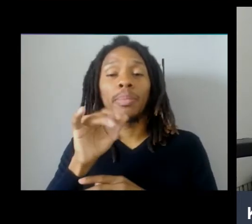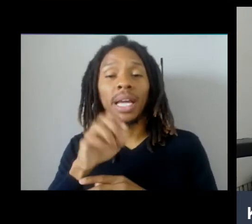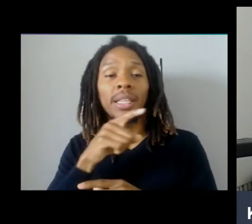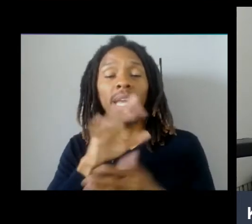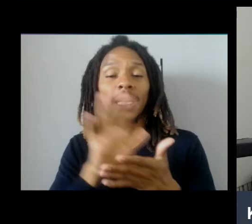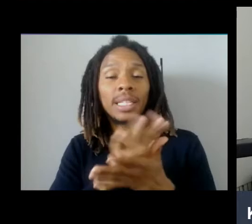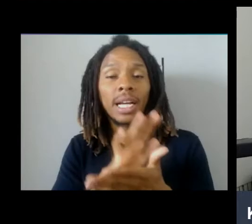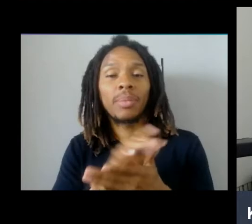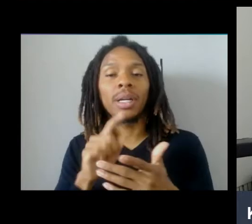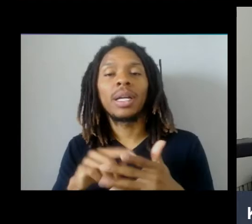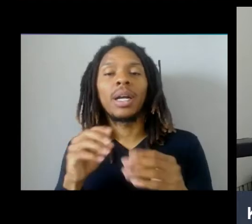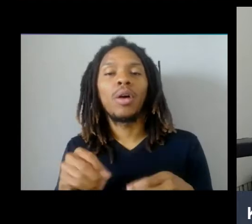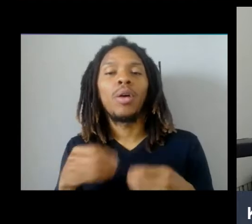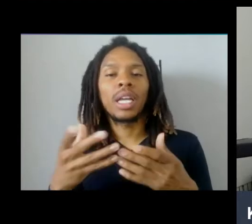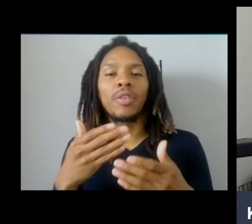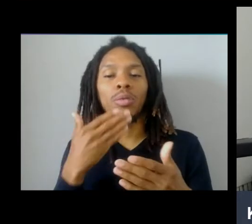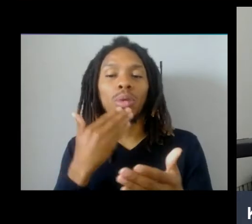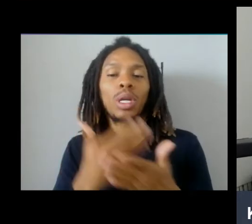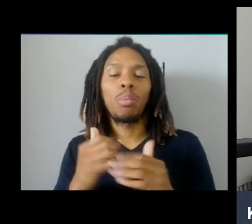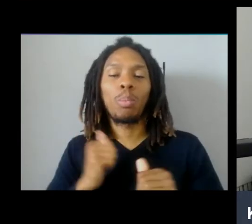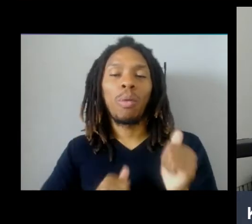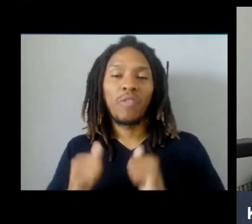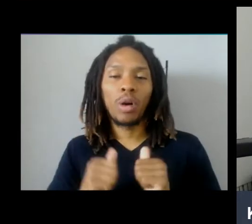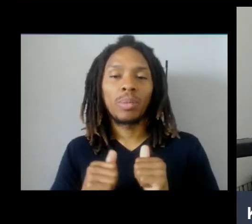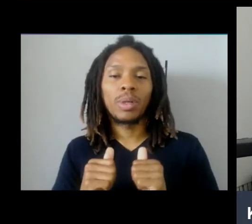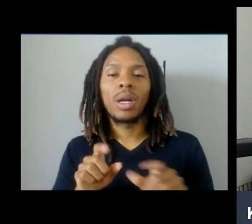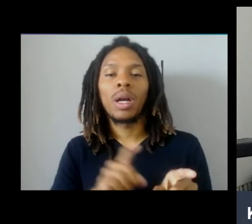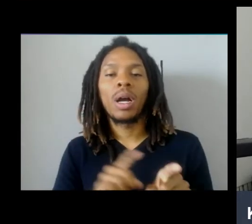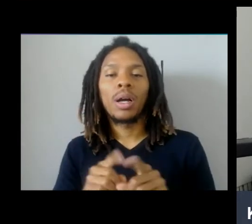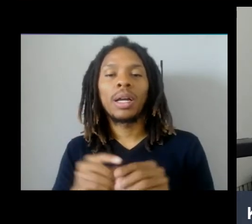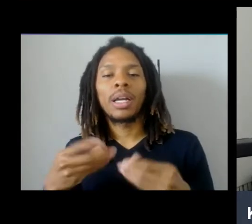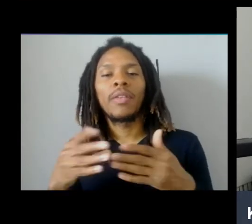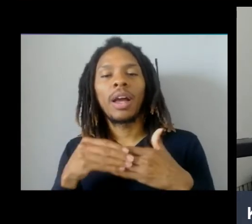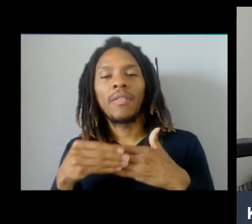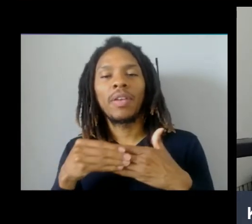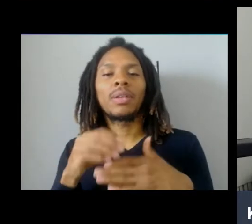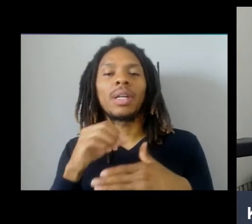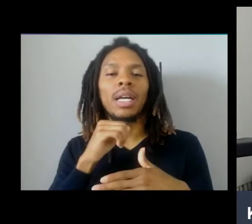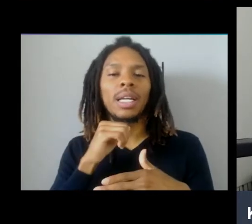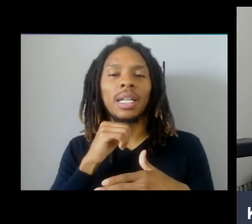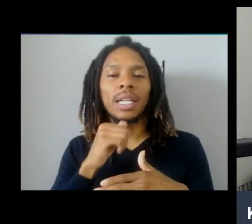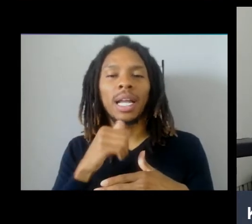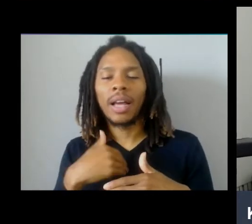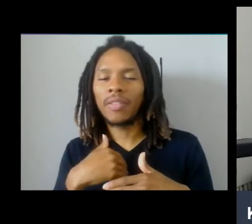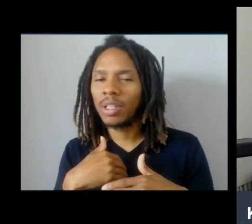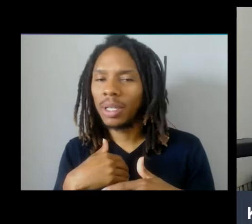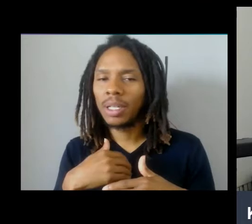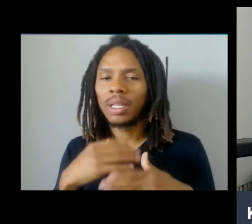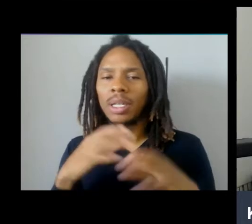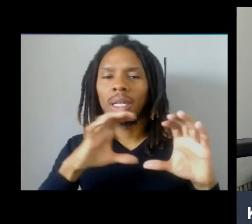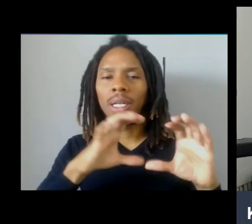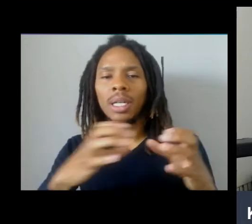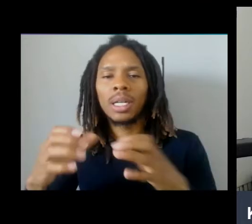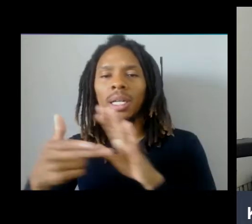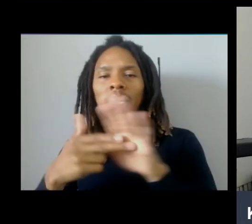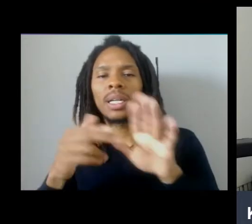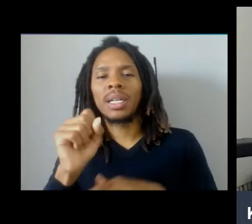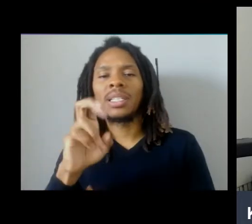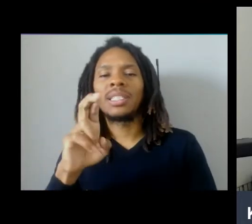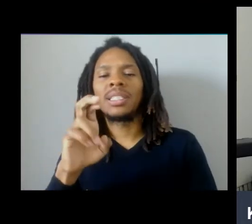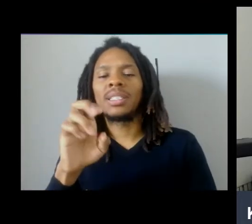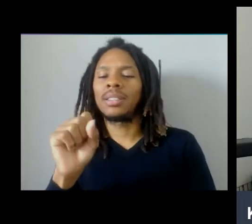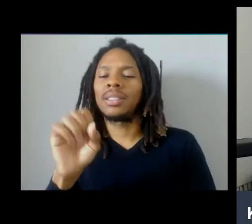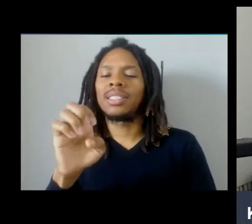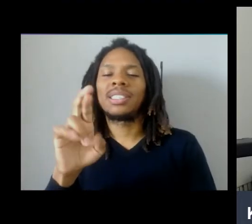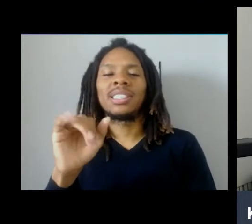you, extreme performance. And it gives you the flexibility of not having to serialize and retrieve the full document over the wire. So